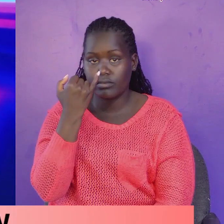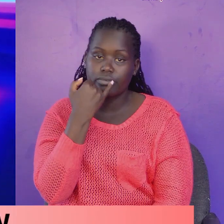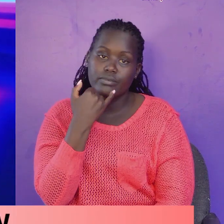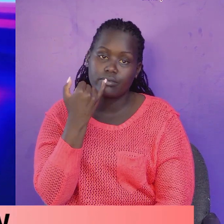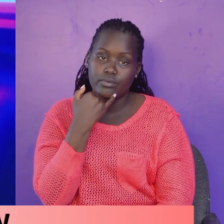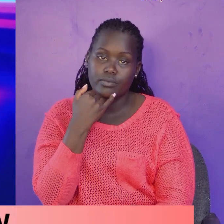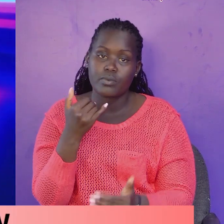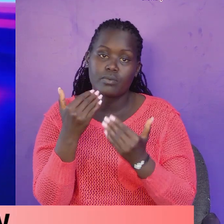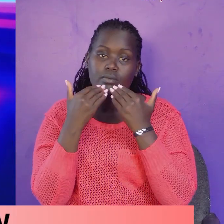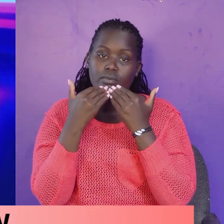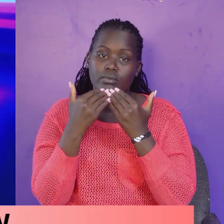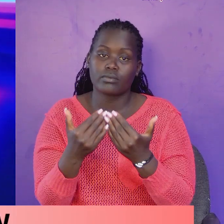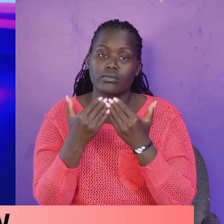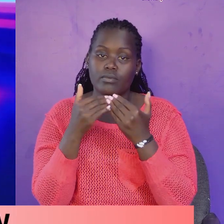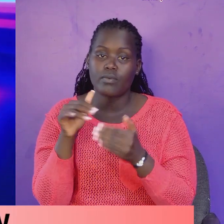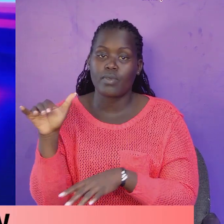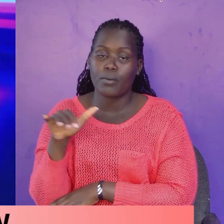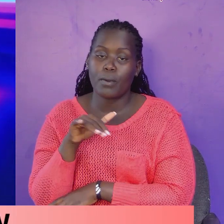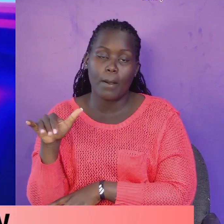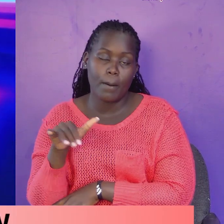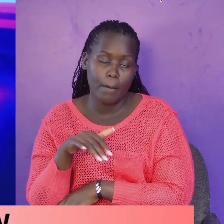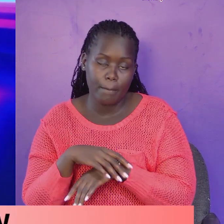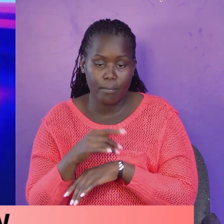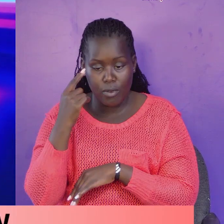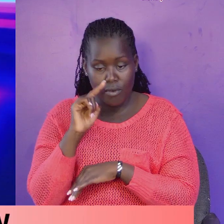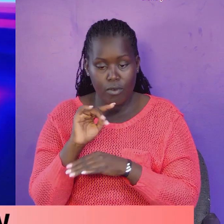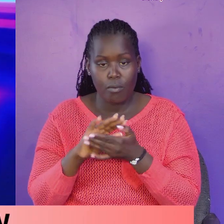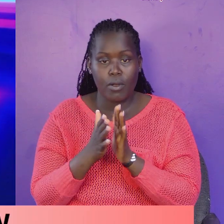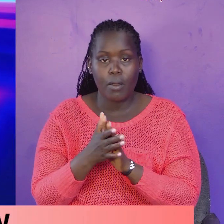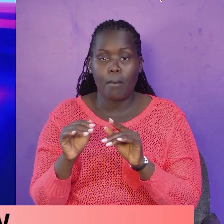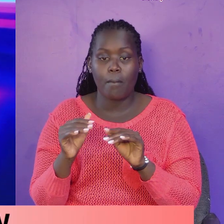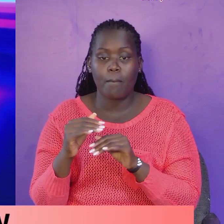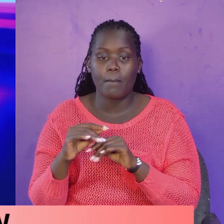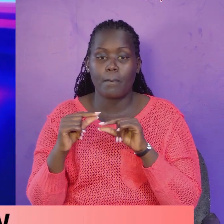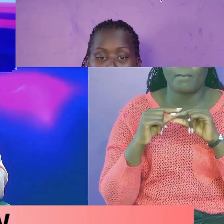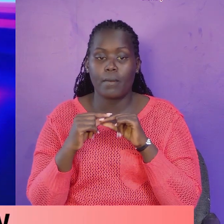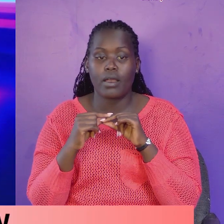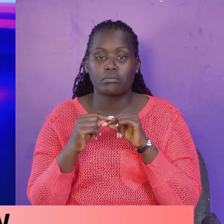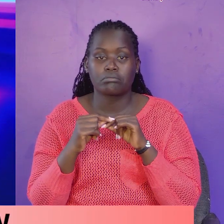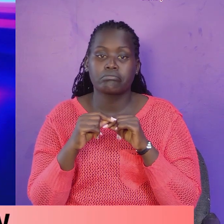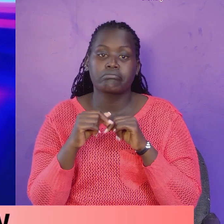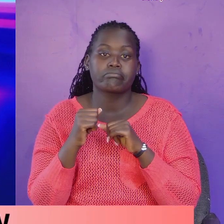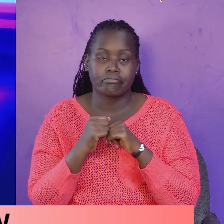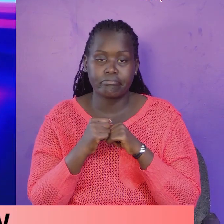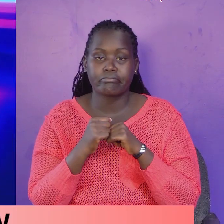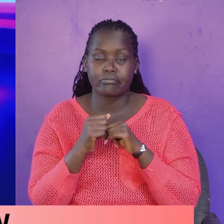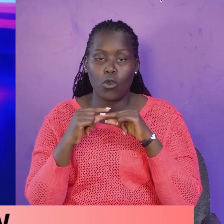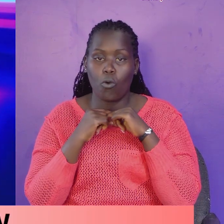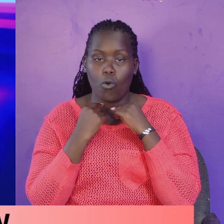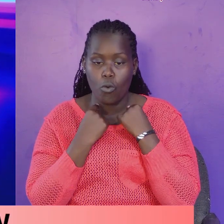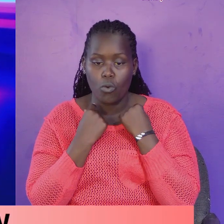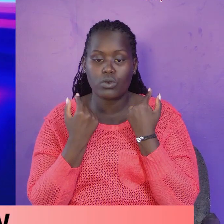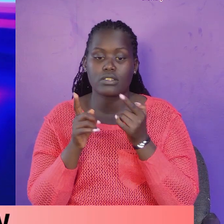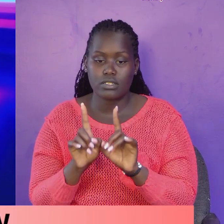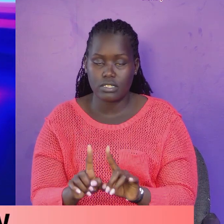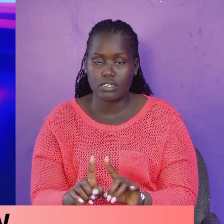Special thanks to Felix Makona for being my co-host and the entire production team